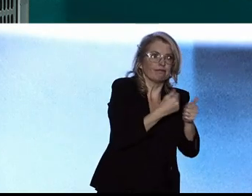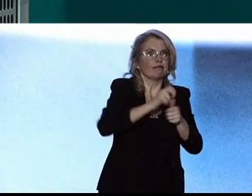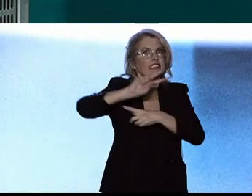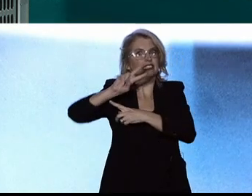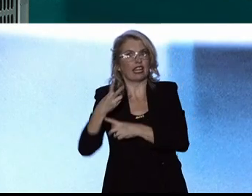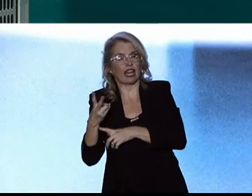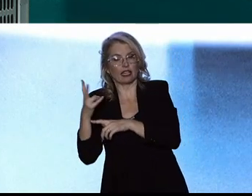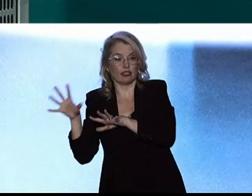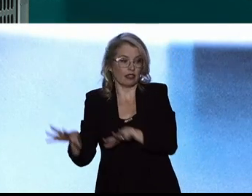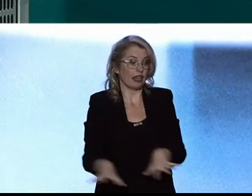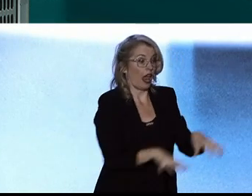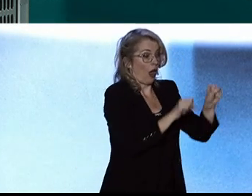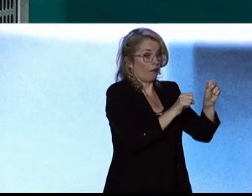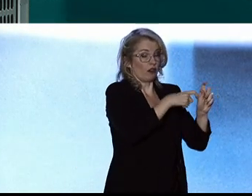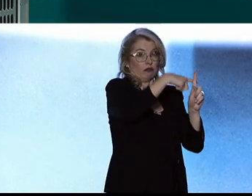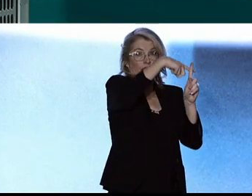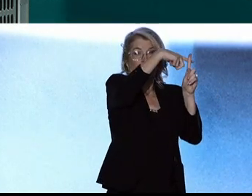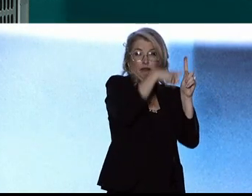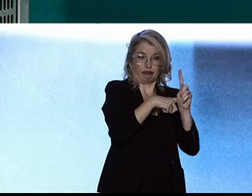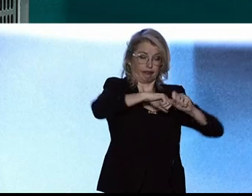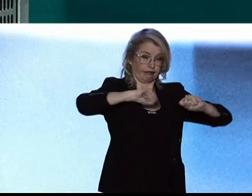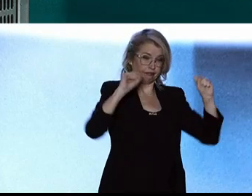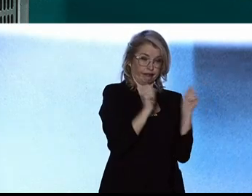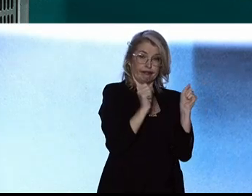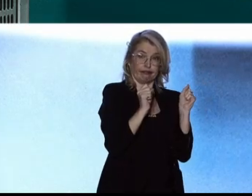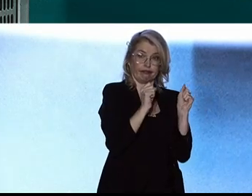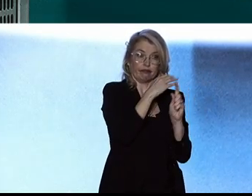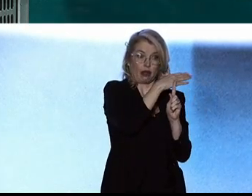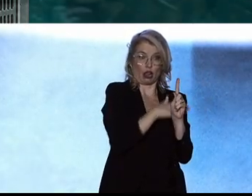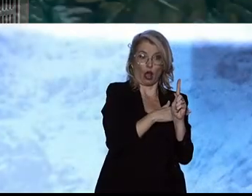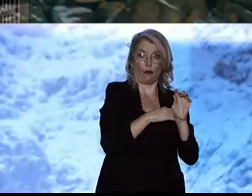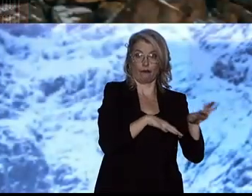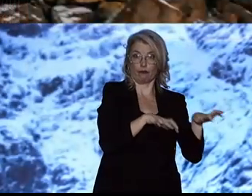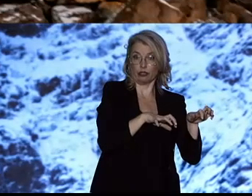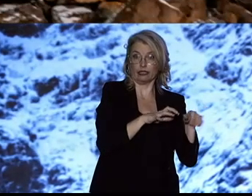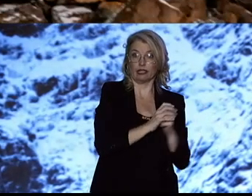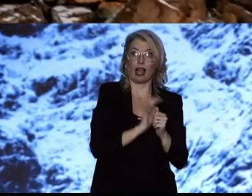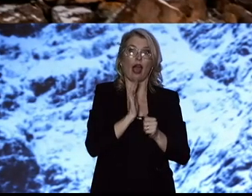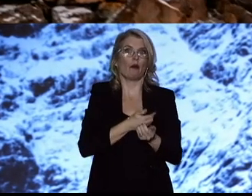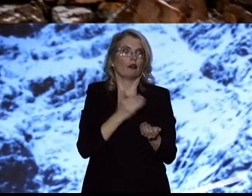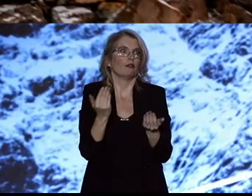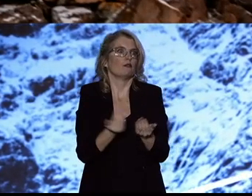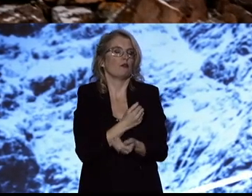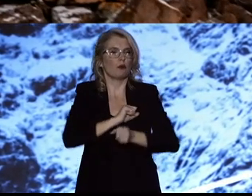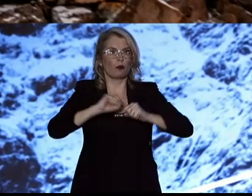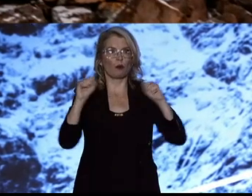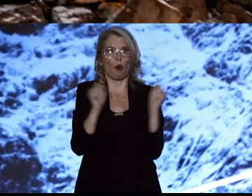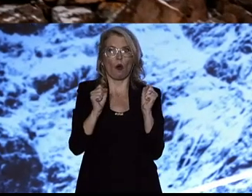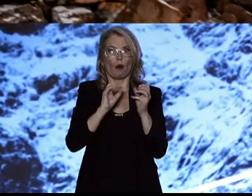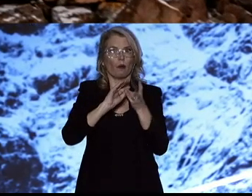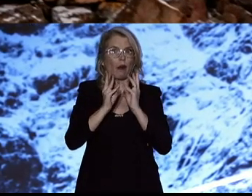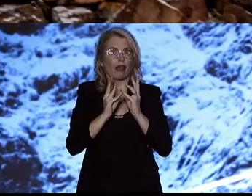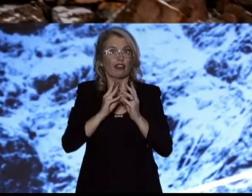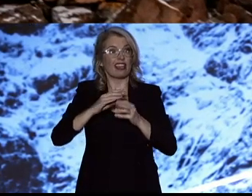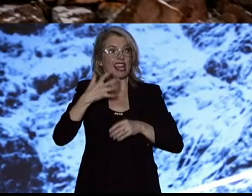that takes over when the temperatures drop below freezing. Our new cold climate heat pump nearly